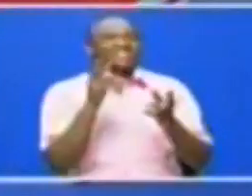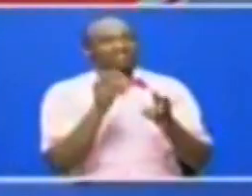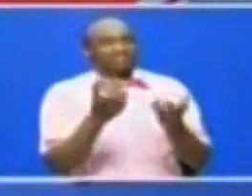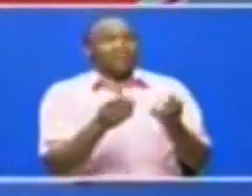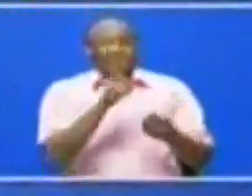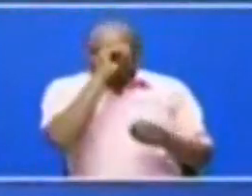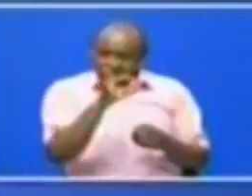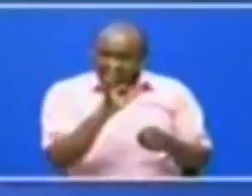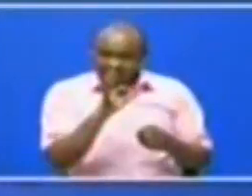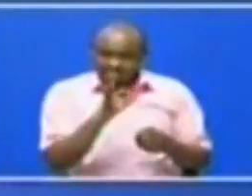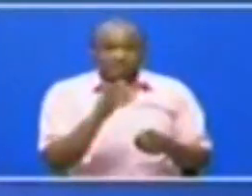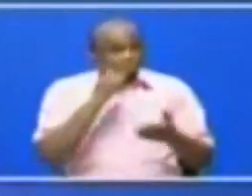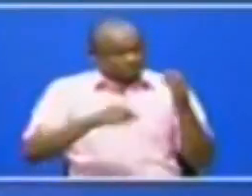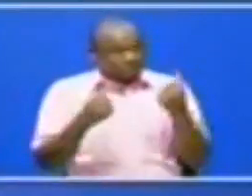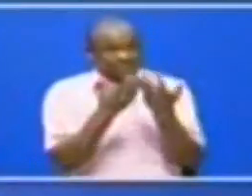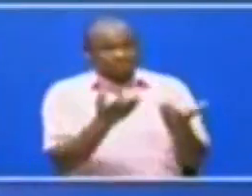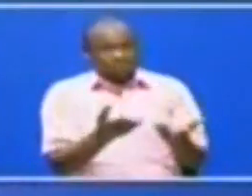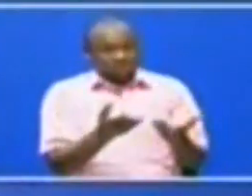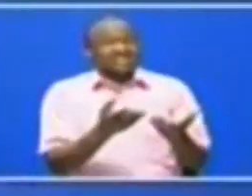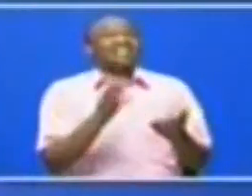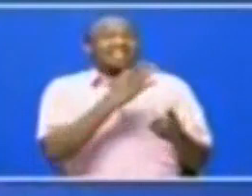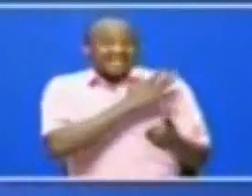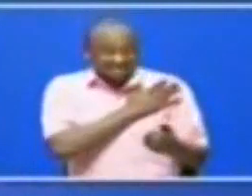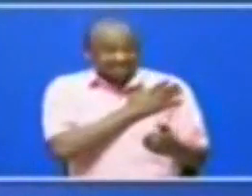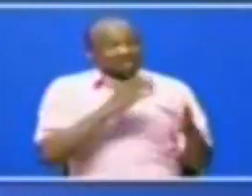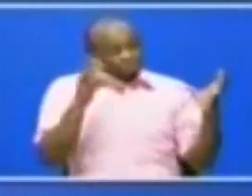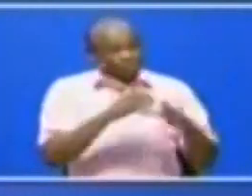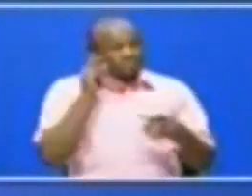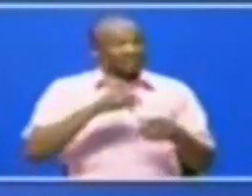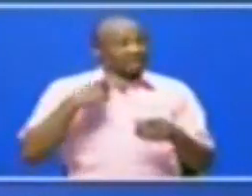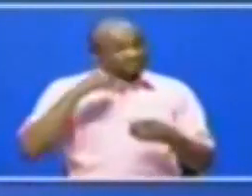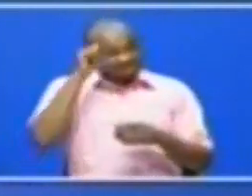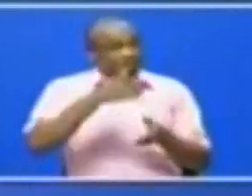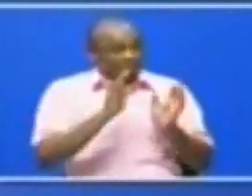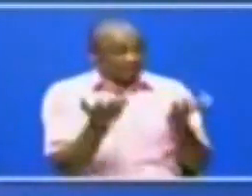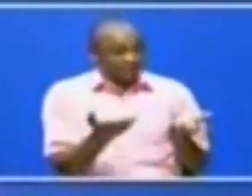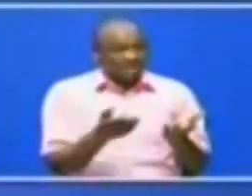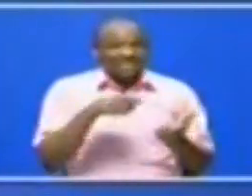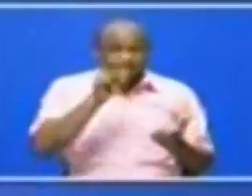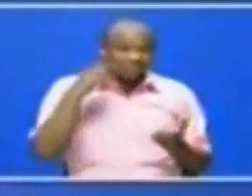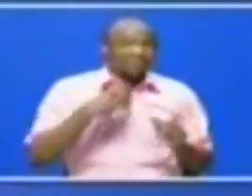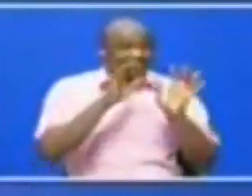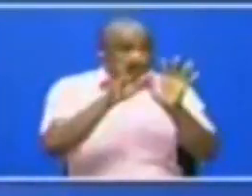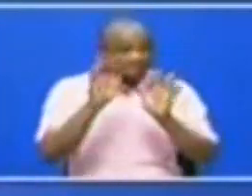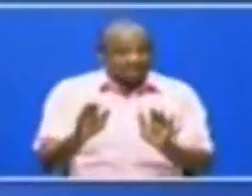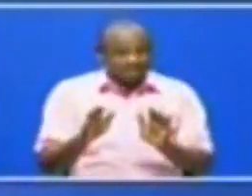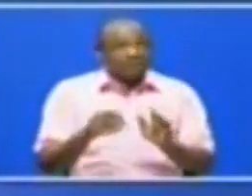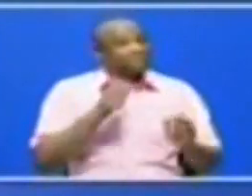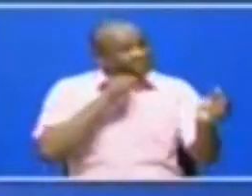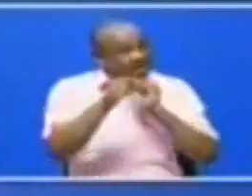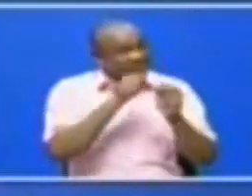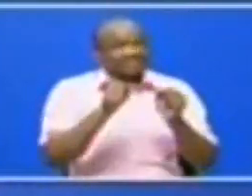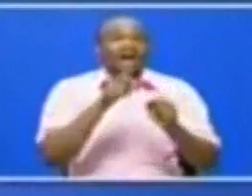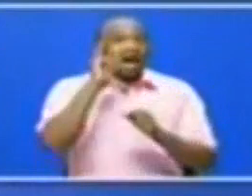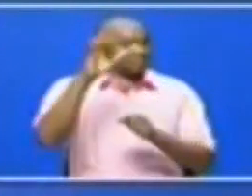note, what needs to happen and what NASA needs to get very, very right very quickly is they need to campaign and not fight